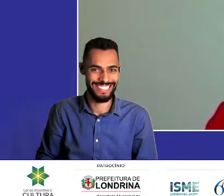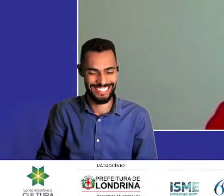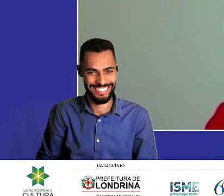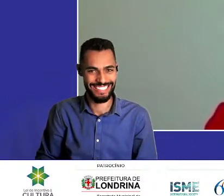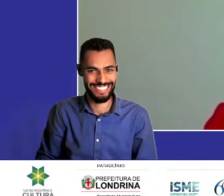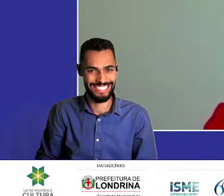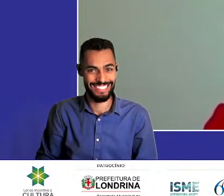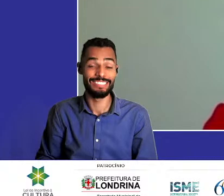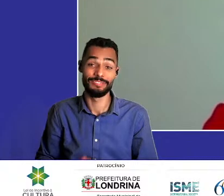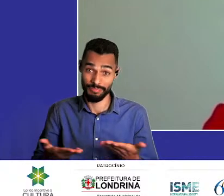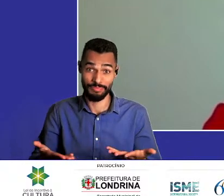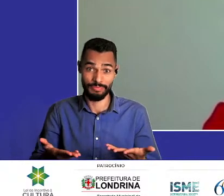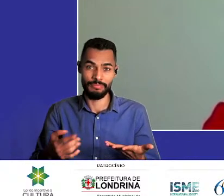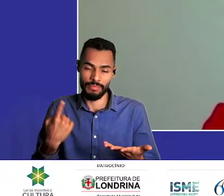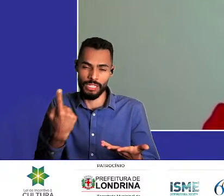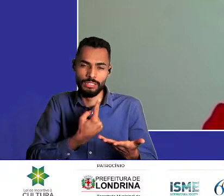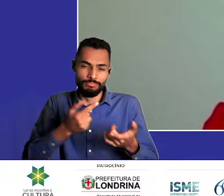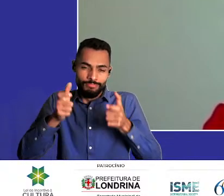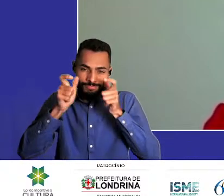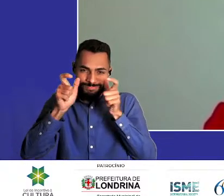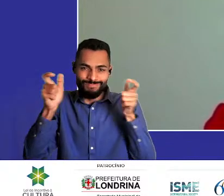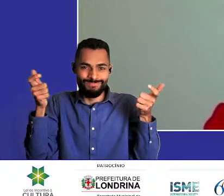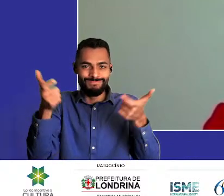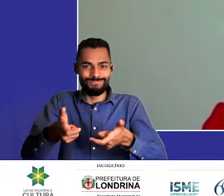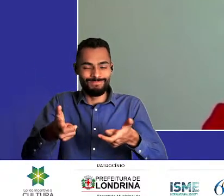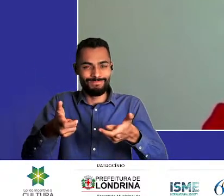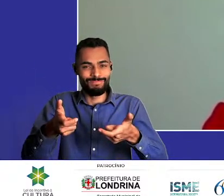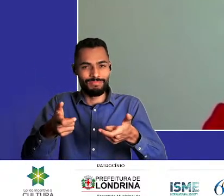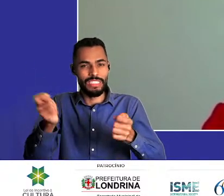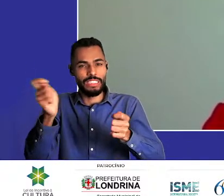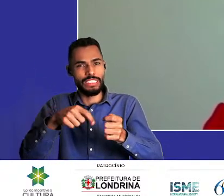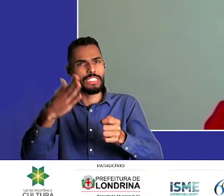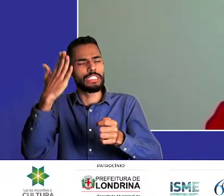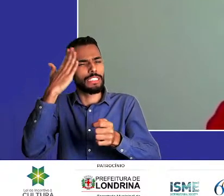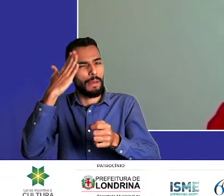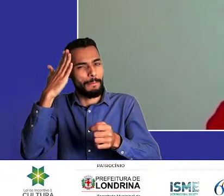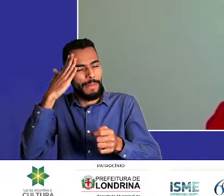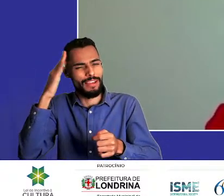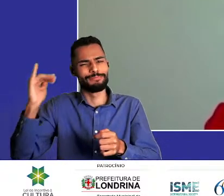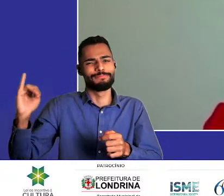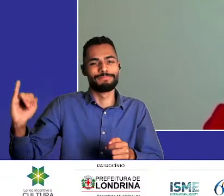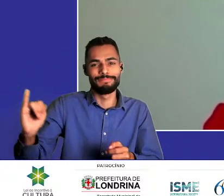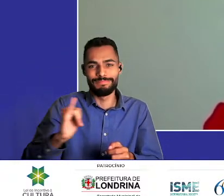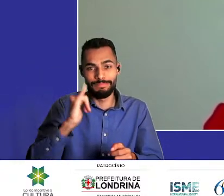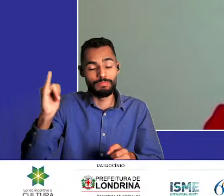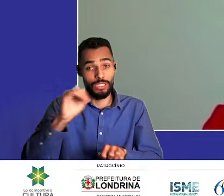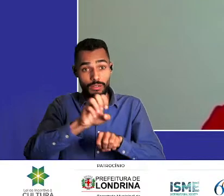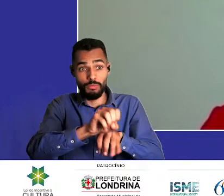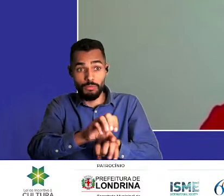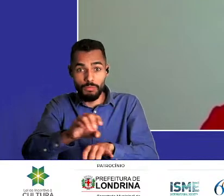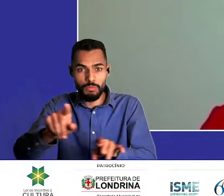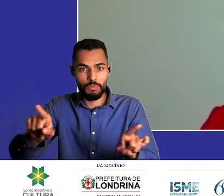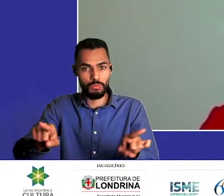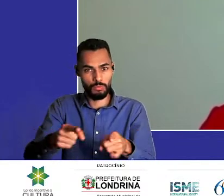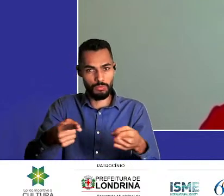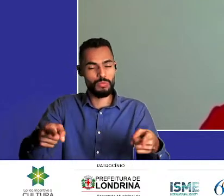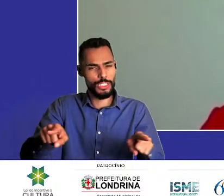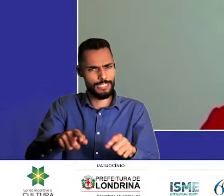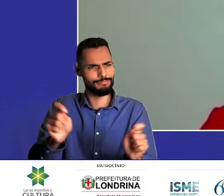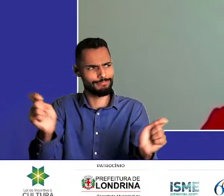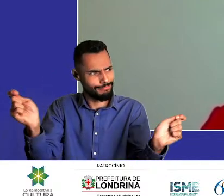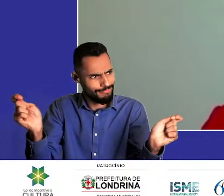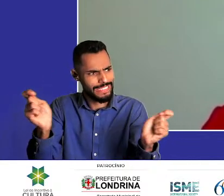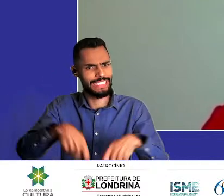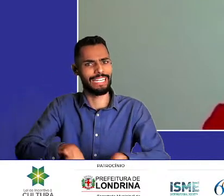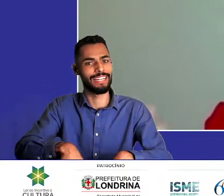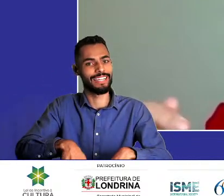of music practice as an identity axis, and we aim to expand aesthetic